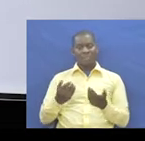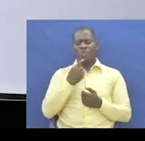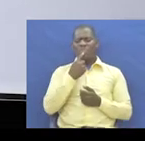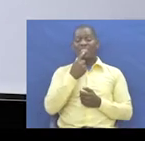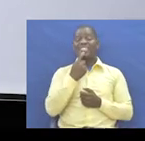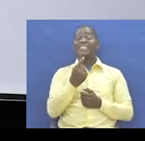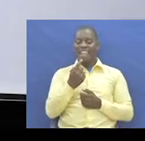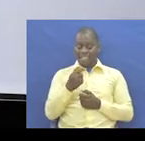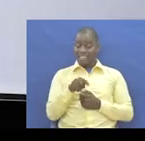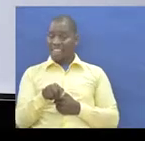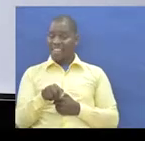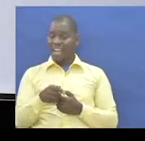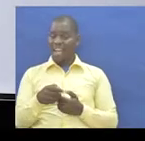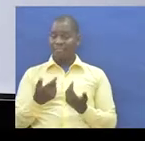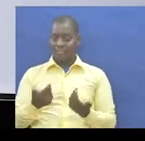of an object.